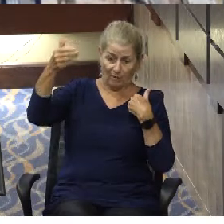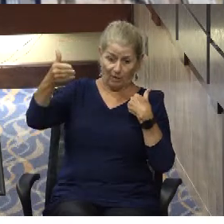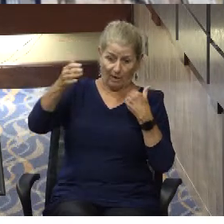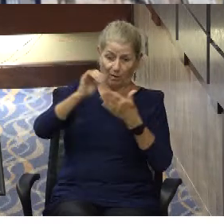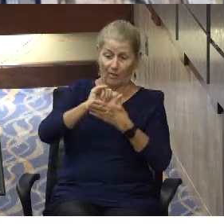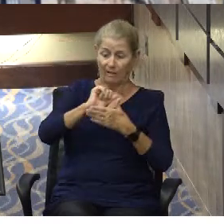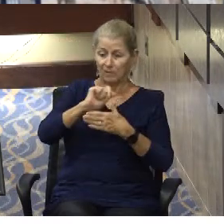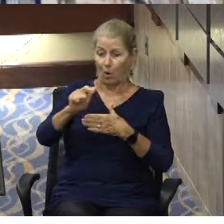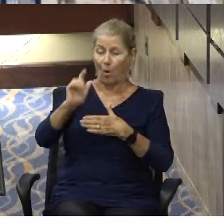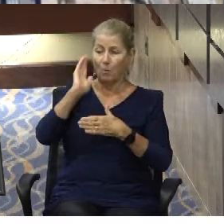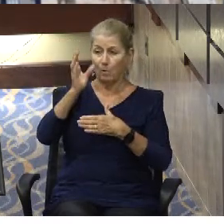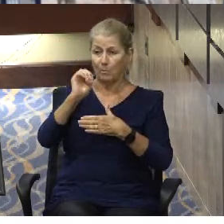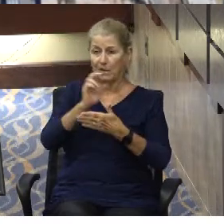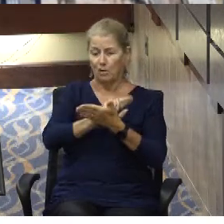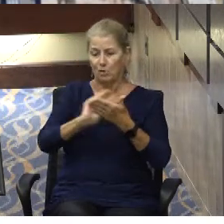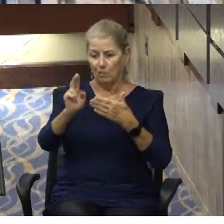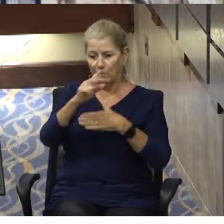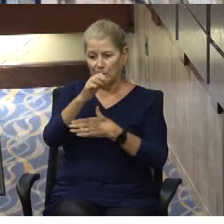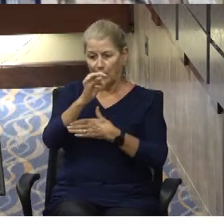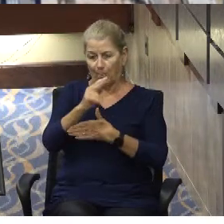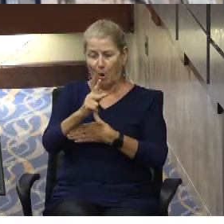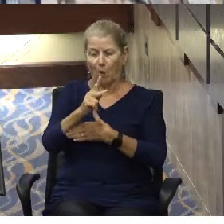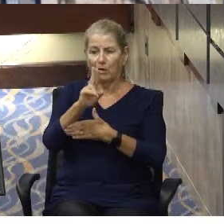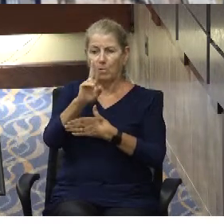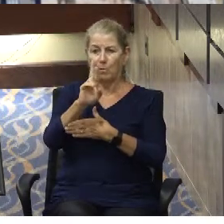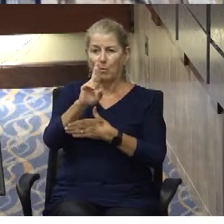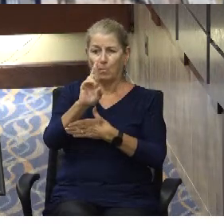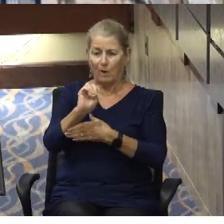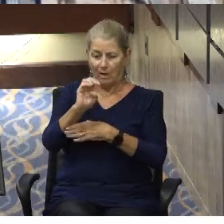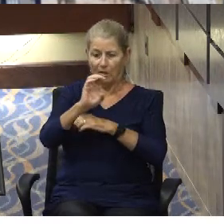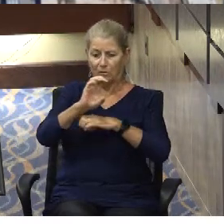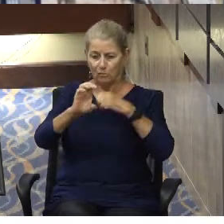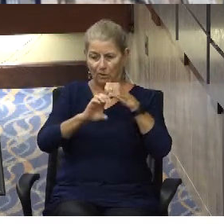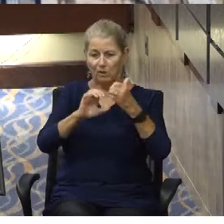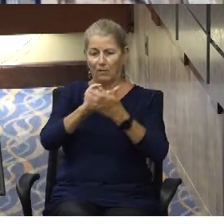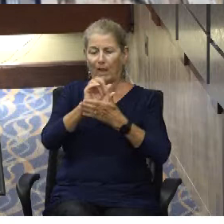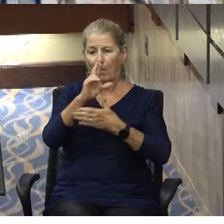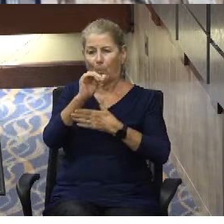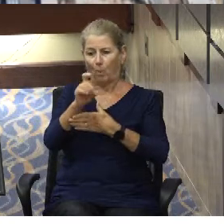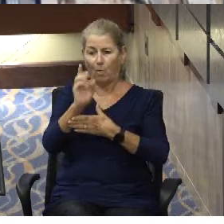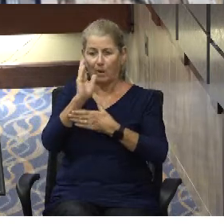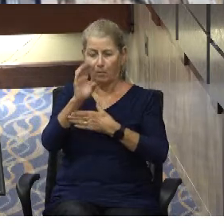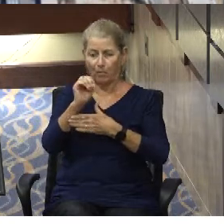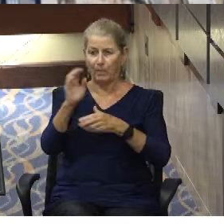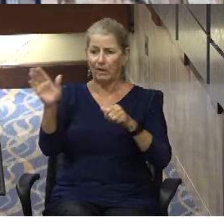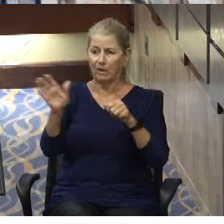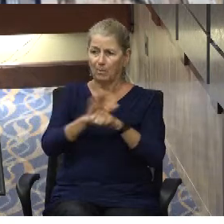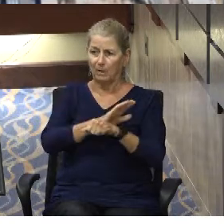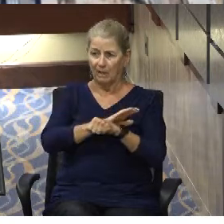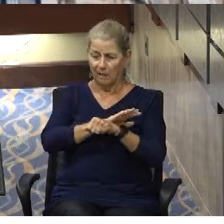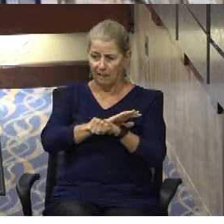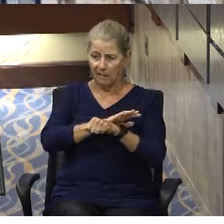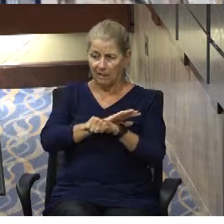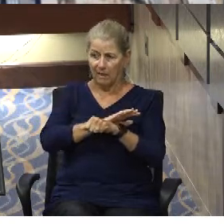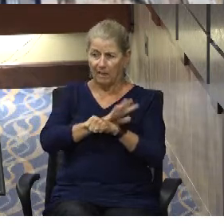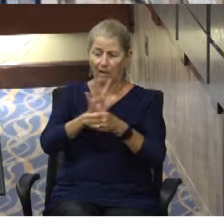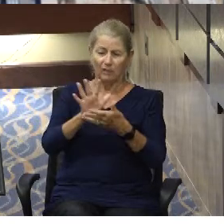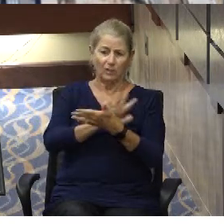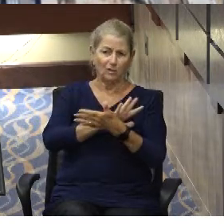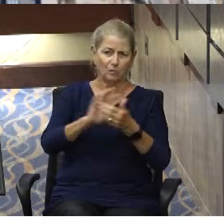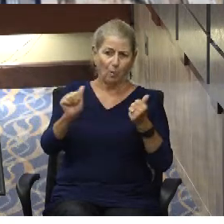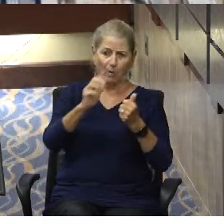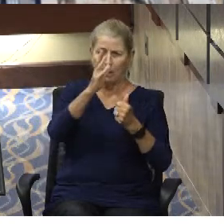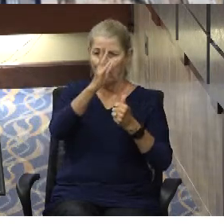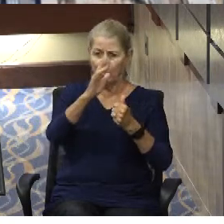a University Parks reconstruction of that road because it's going to be completely decimated by the time we're done with all of